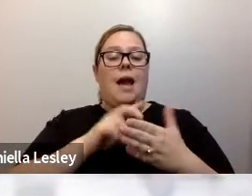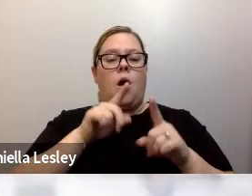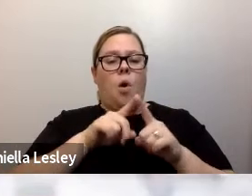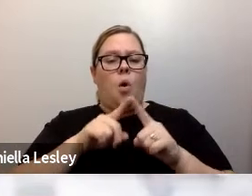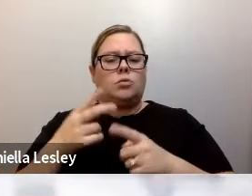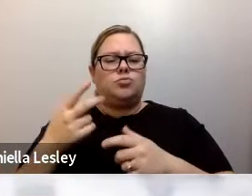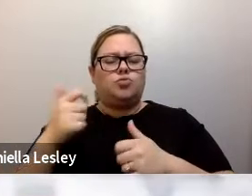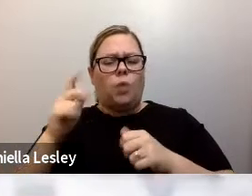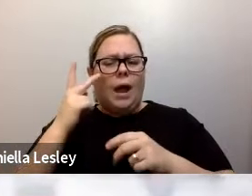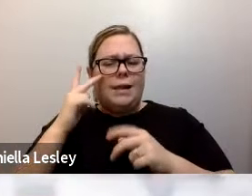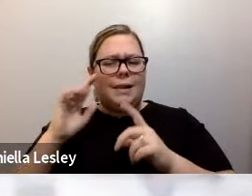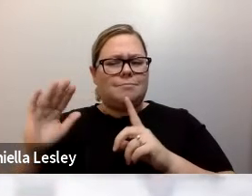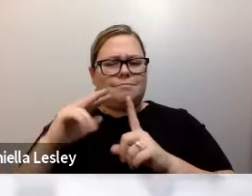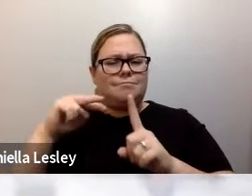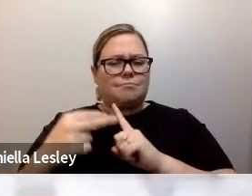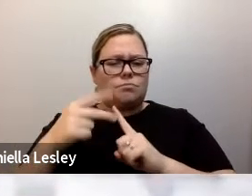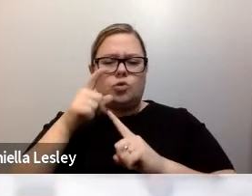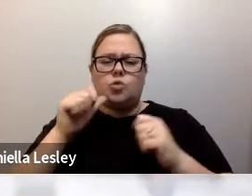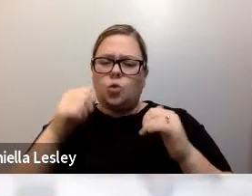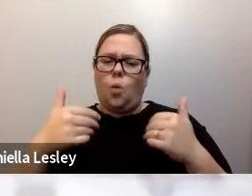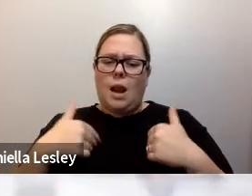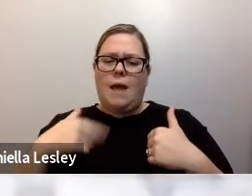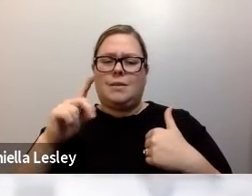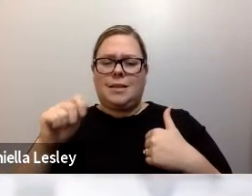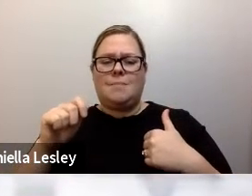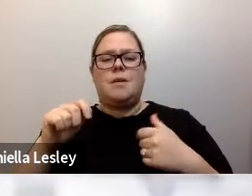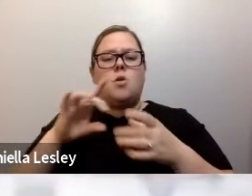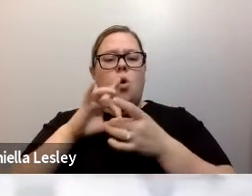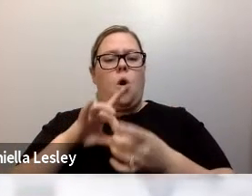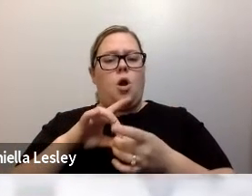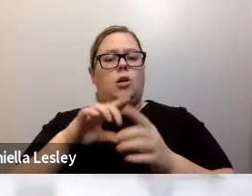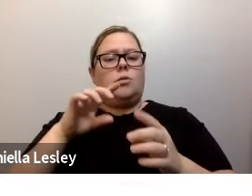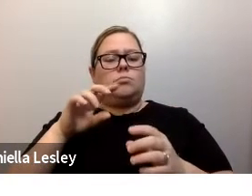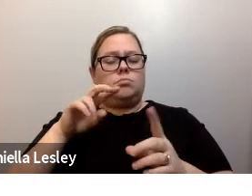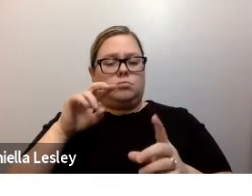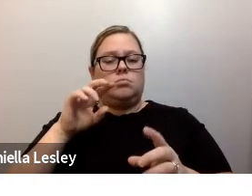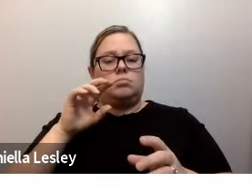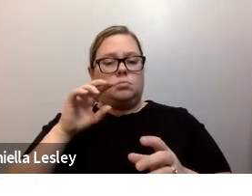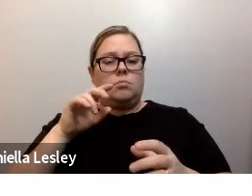have a disability in terms of accessible space. Next slide.